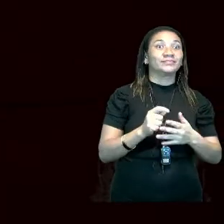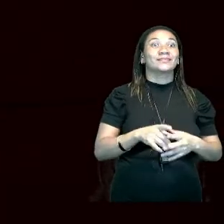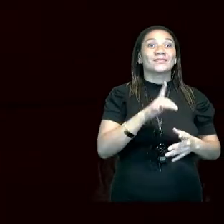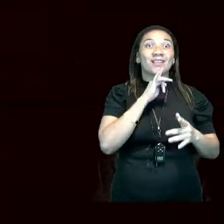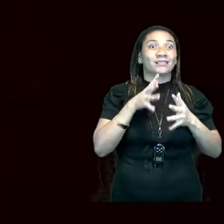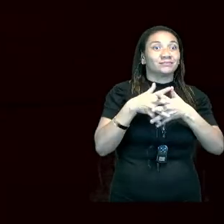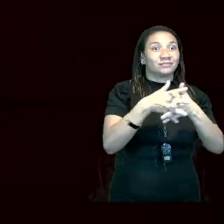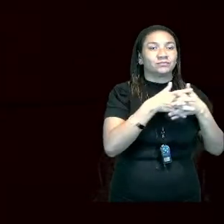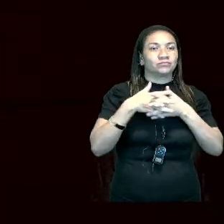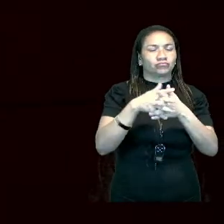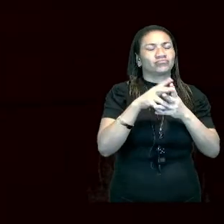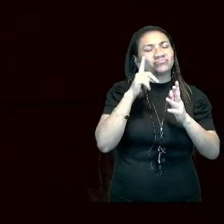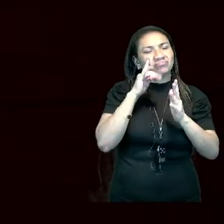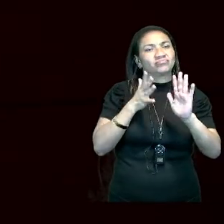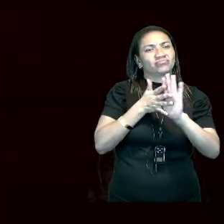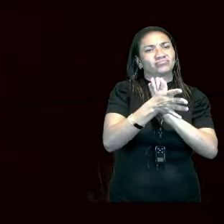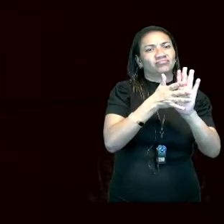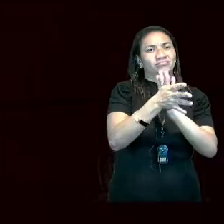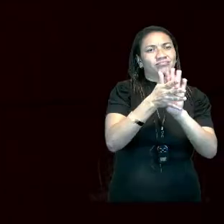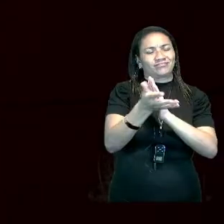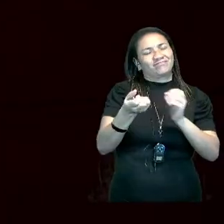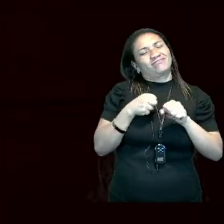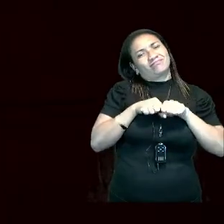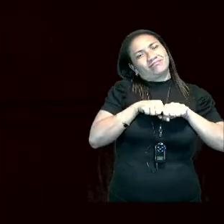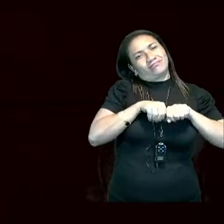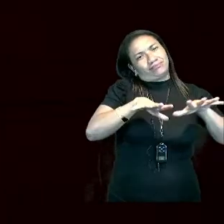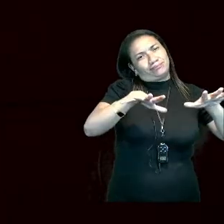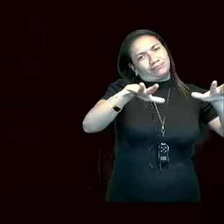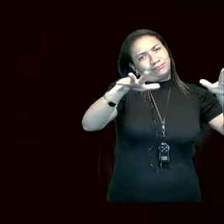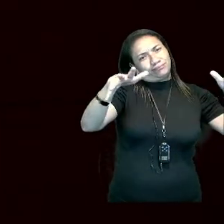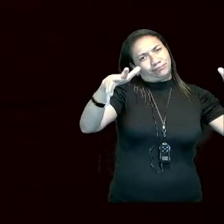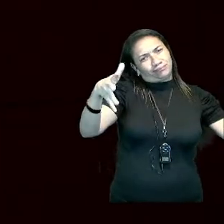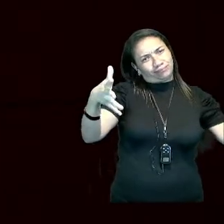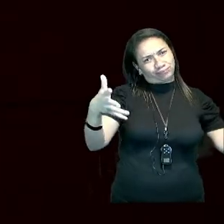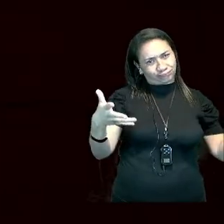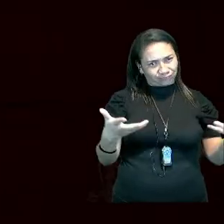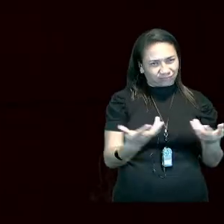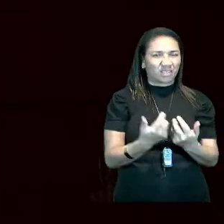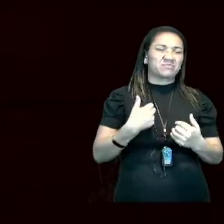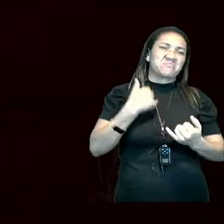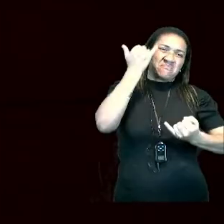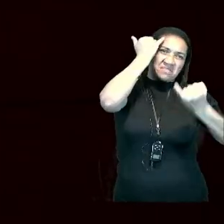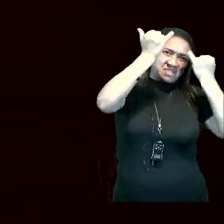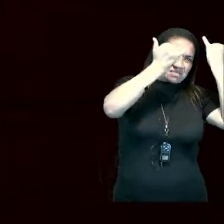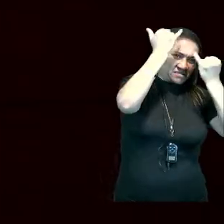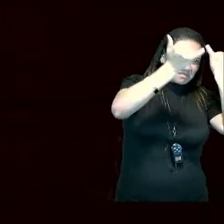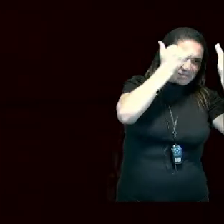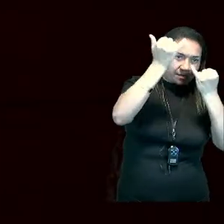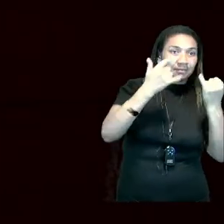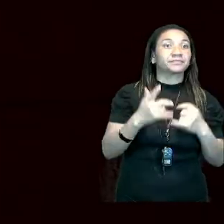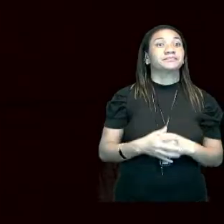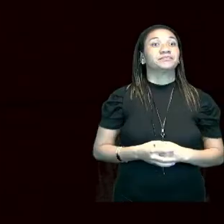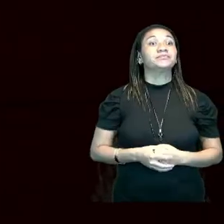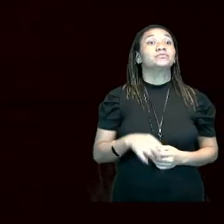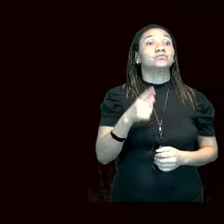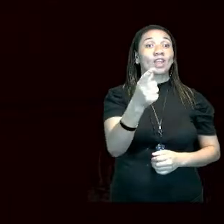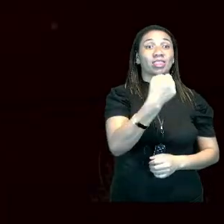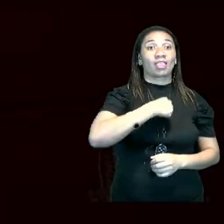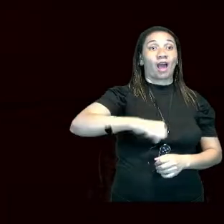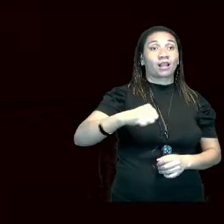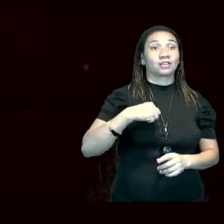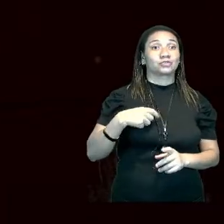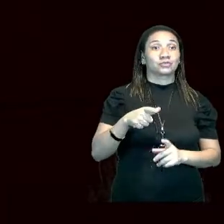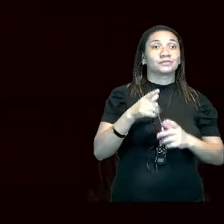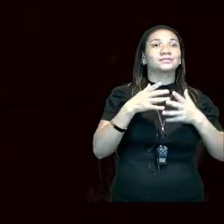the United States. And she has had the opportunity to share her thoughts with the world. She is a key figure in the